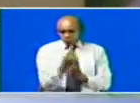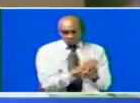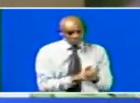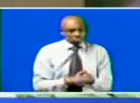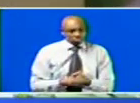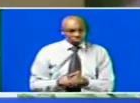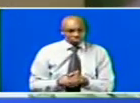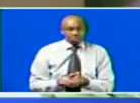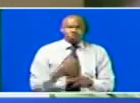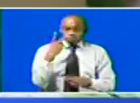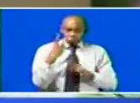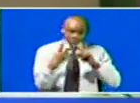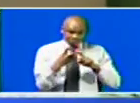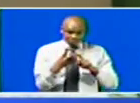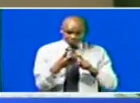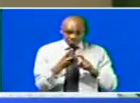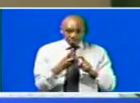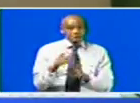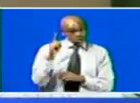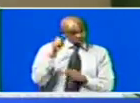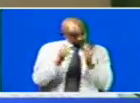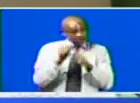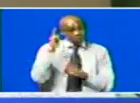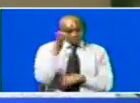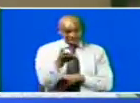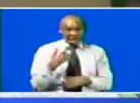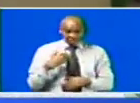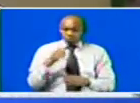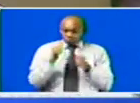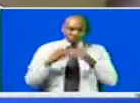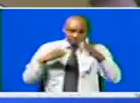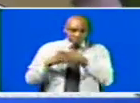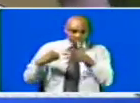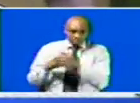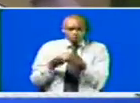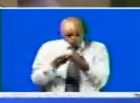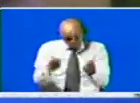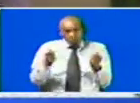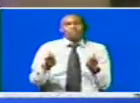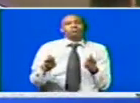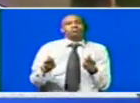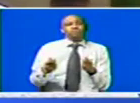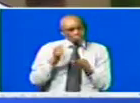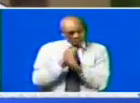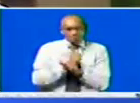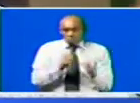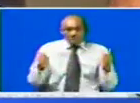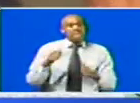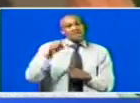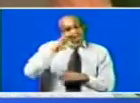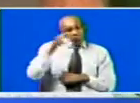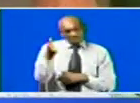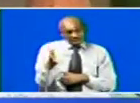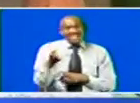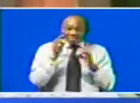government? Two, which laws are there that hinder smooth running and operation of the counties? Because as long